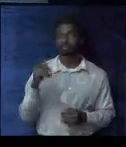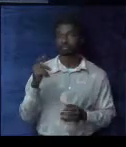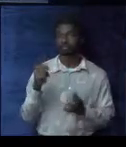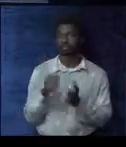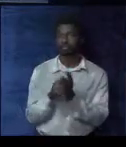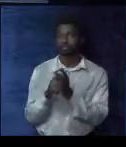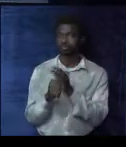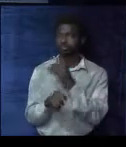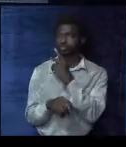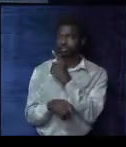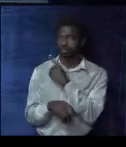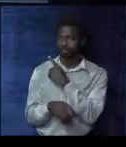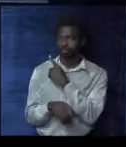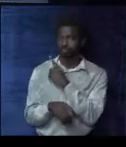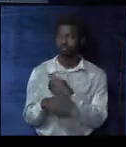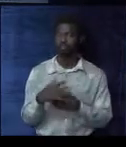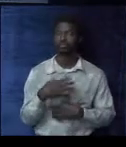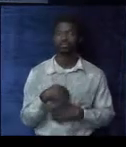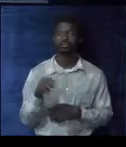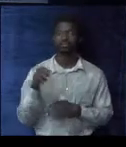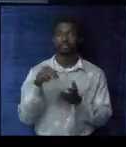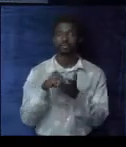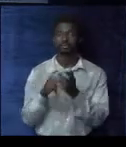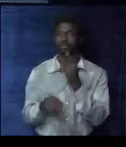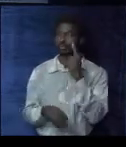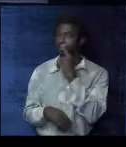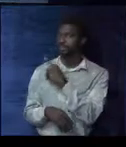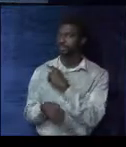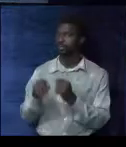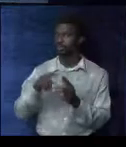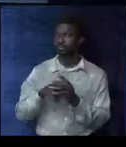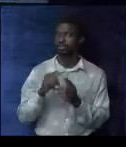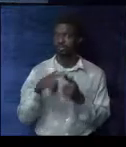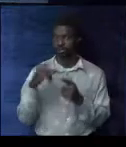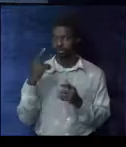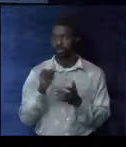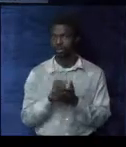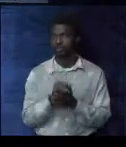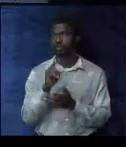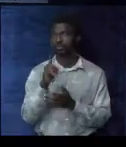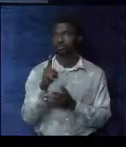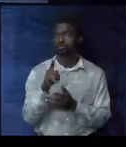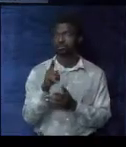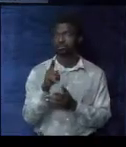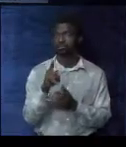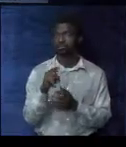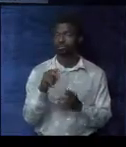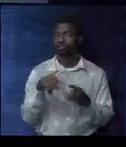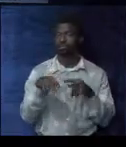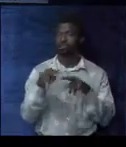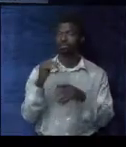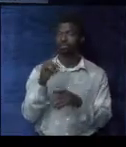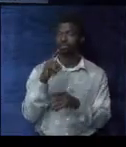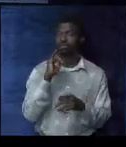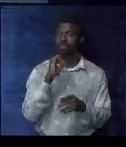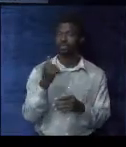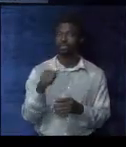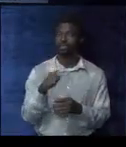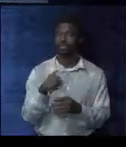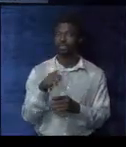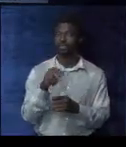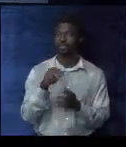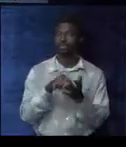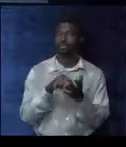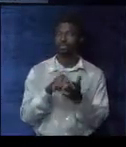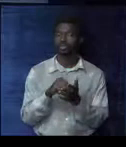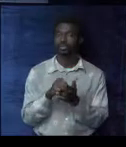now if I have thousands here, and if I have million here, then you begin to see that 1 is the value of 1 is 10